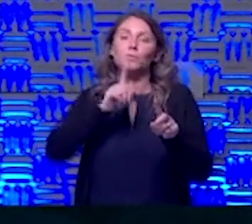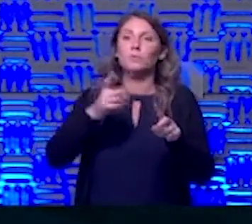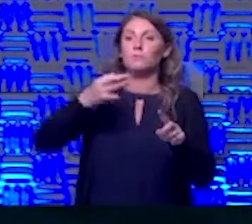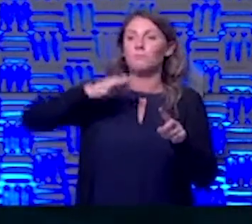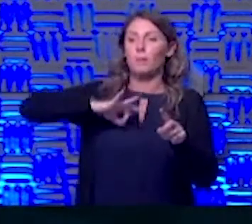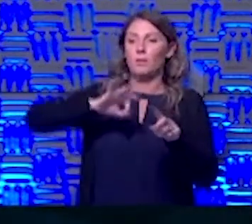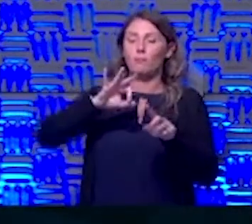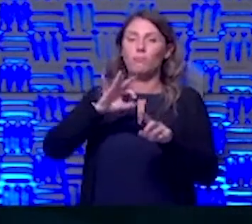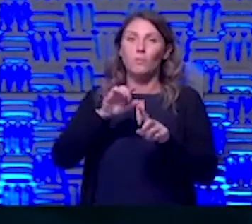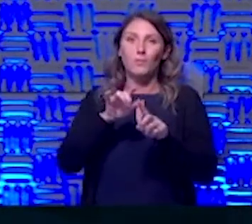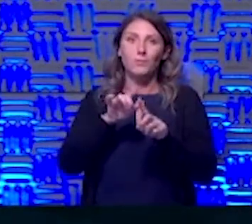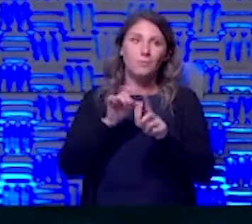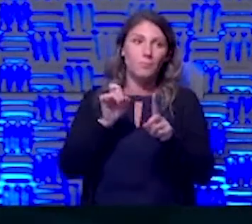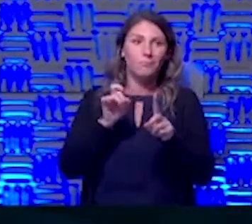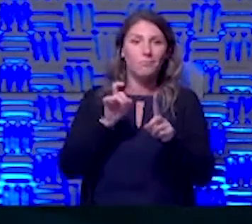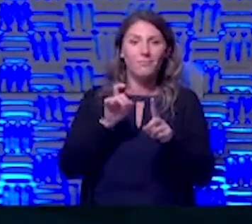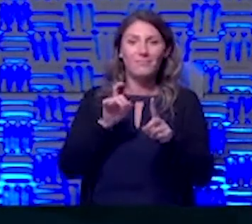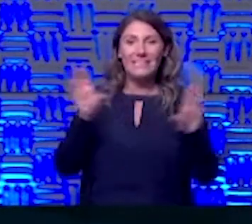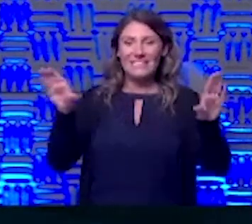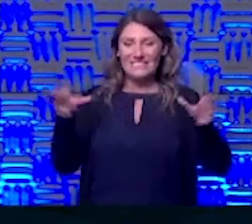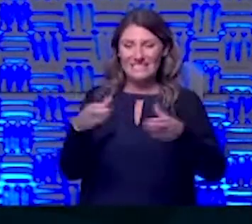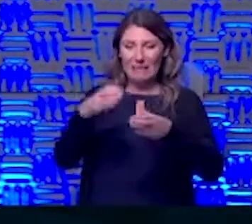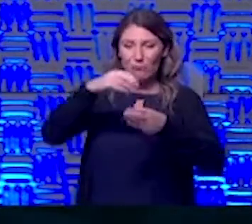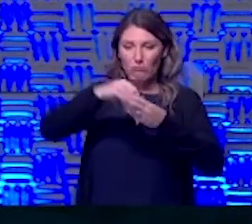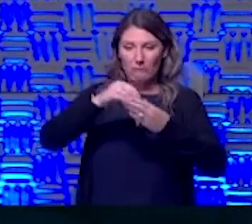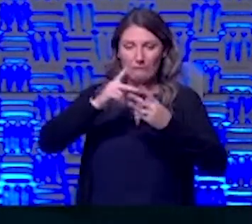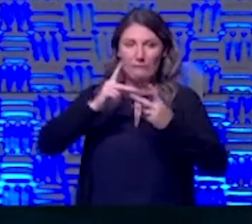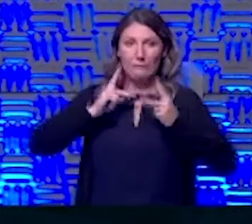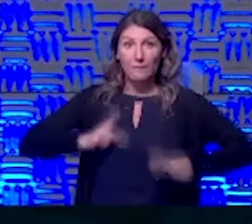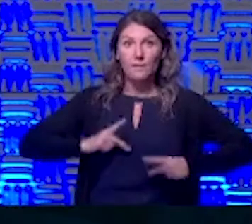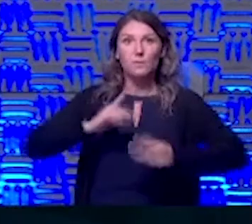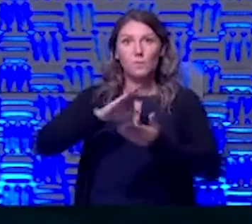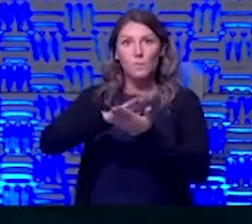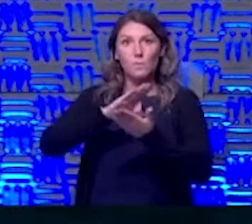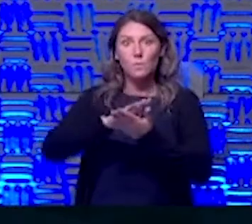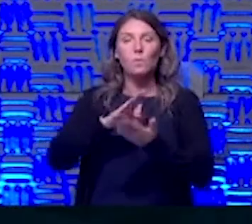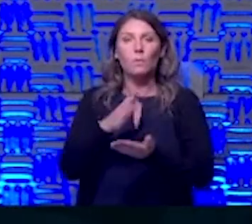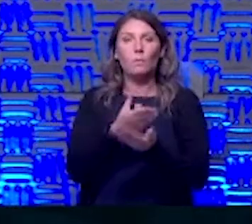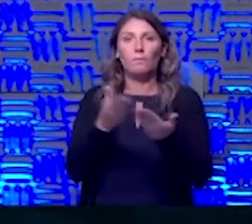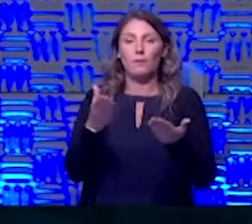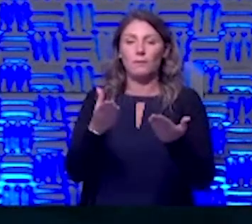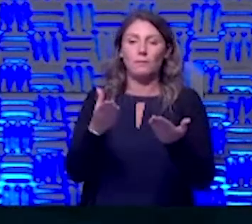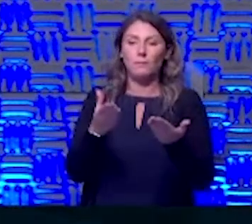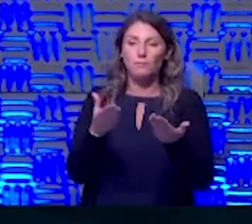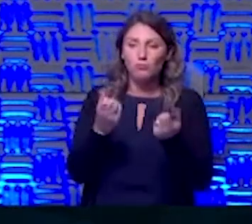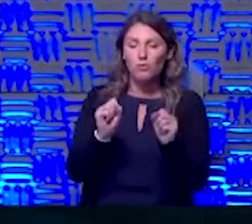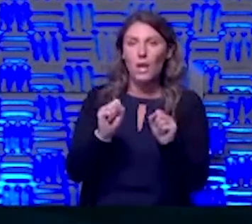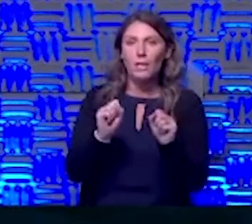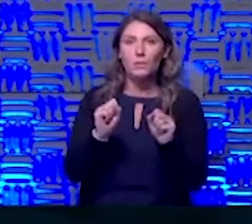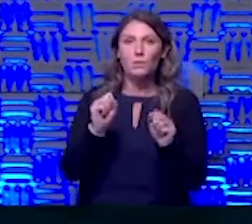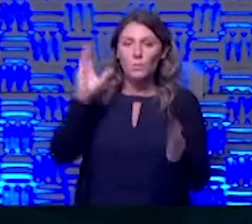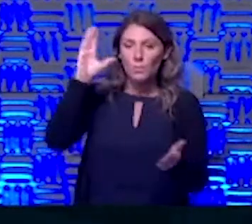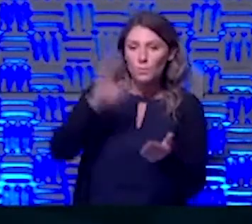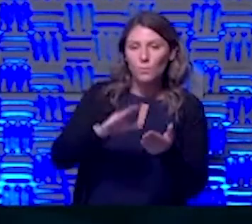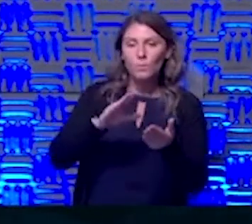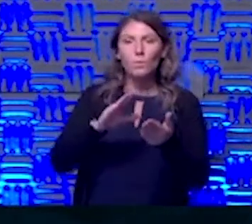from being together. I think there are some things that you can do to try to mitigate the risk.